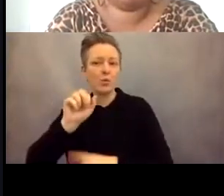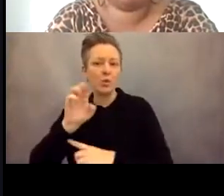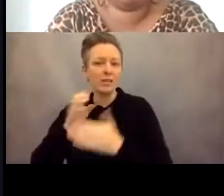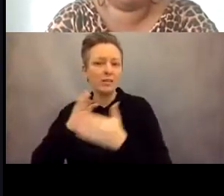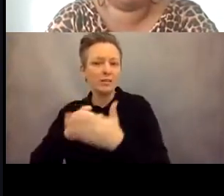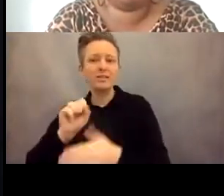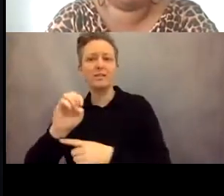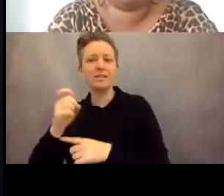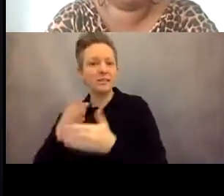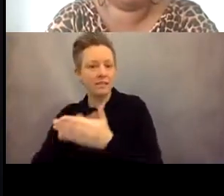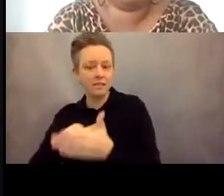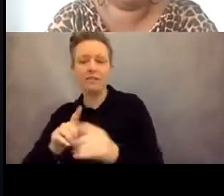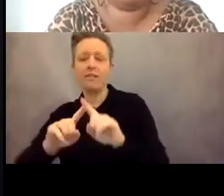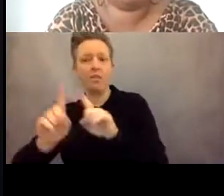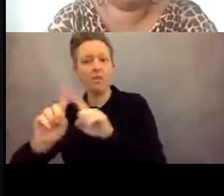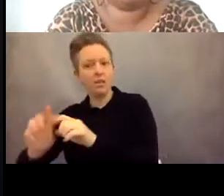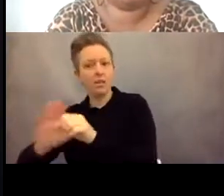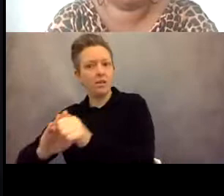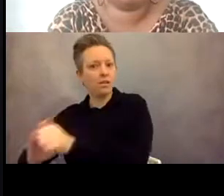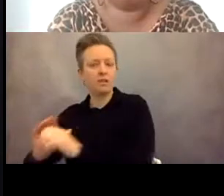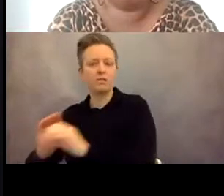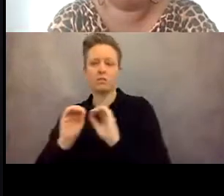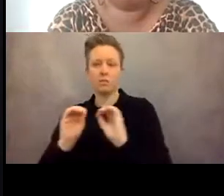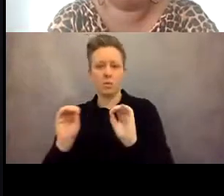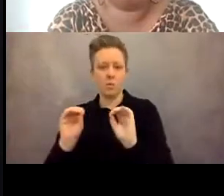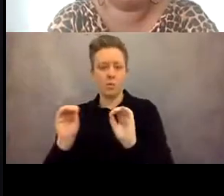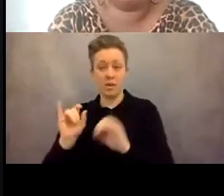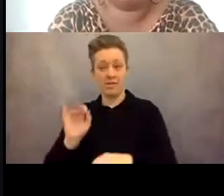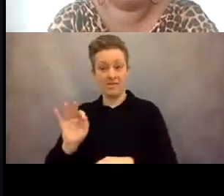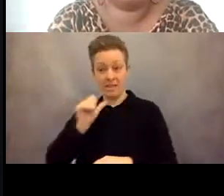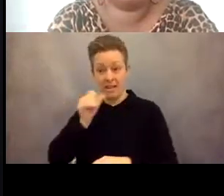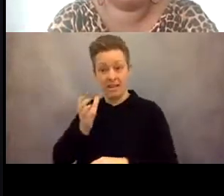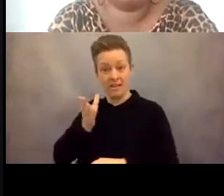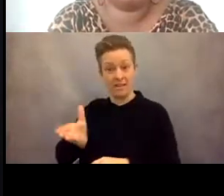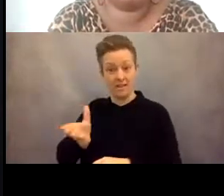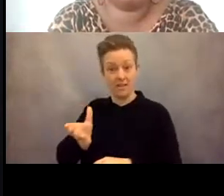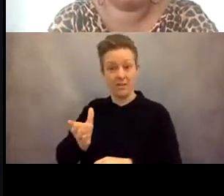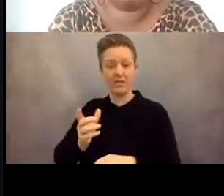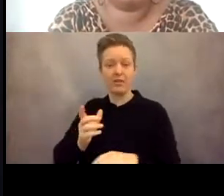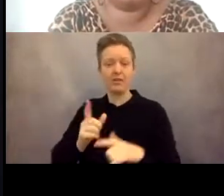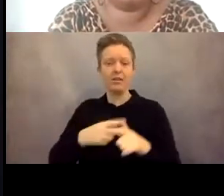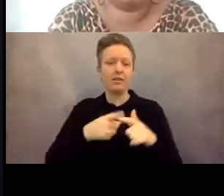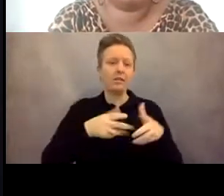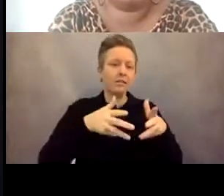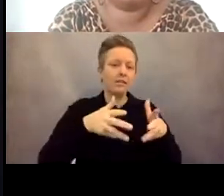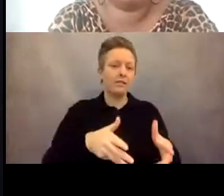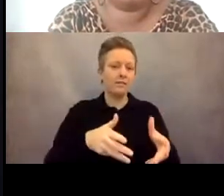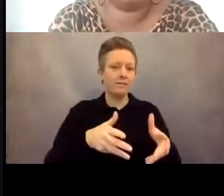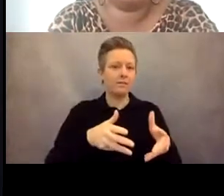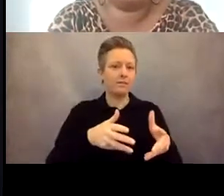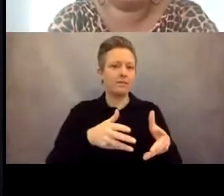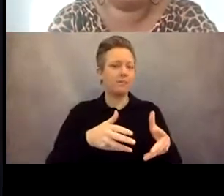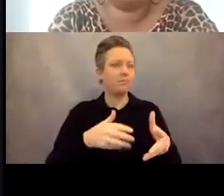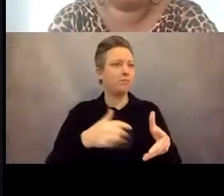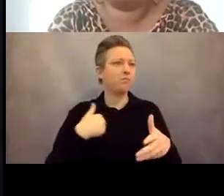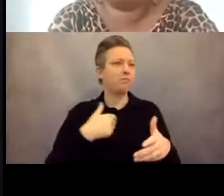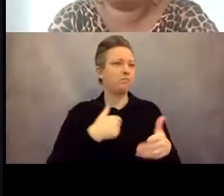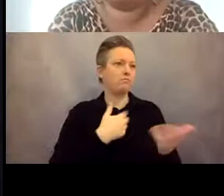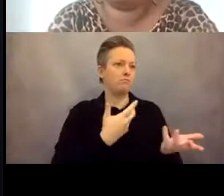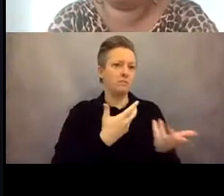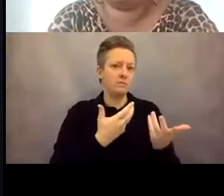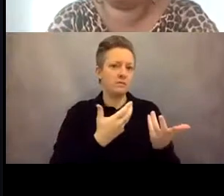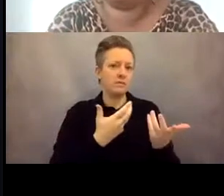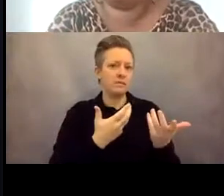and xenophobia, so much of the suffering we are tending to wouldn't exist, and the remaining bits that exist in life, we would